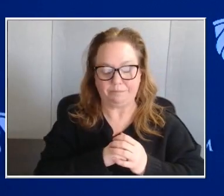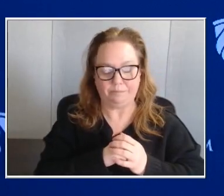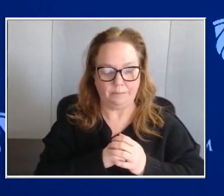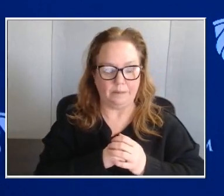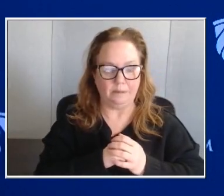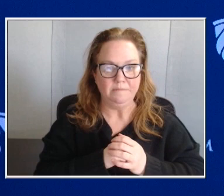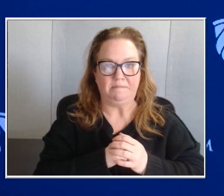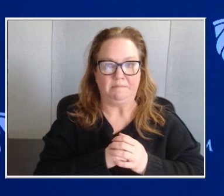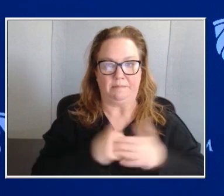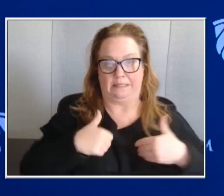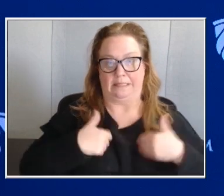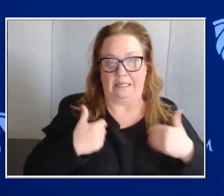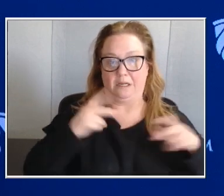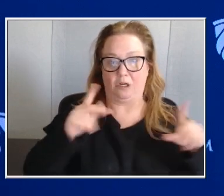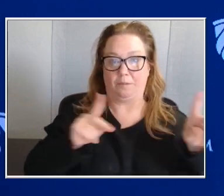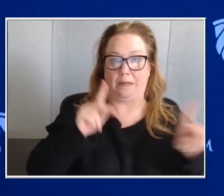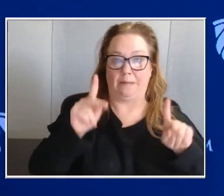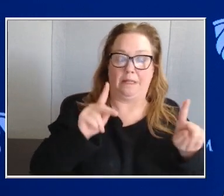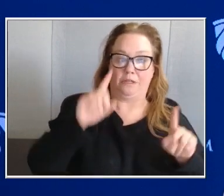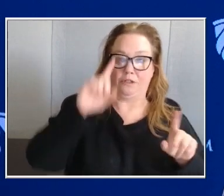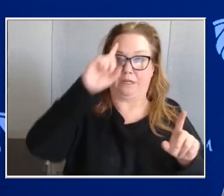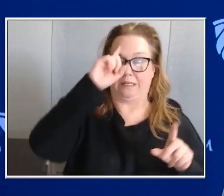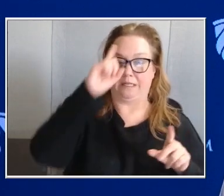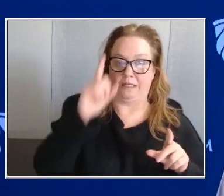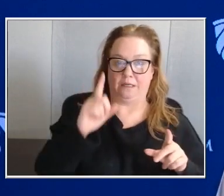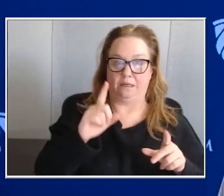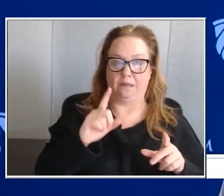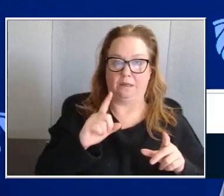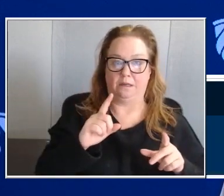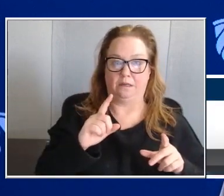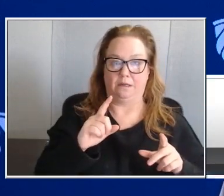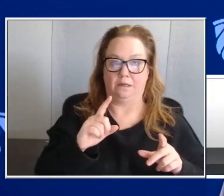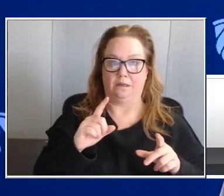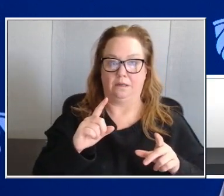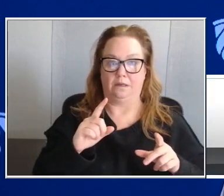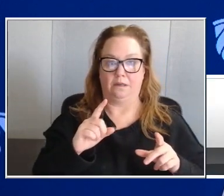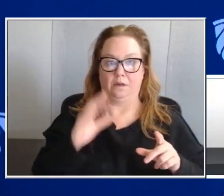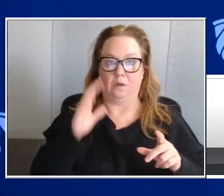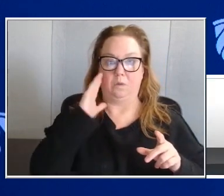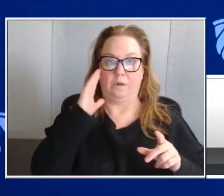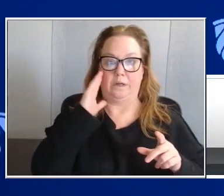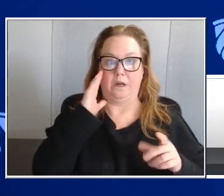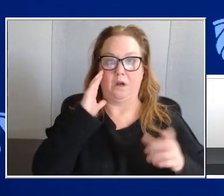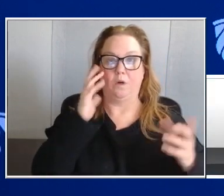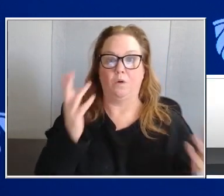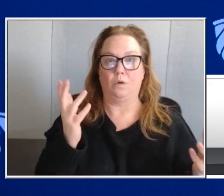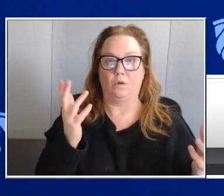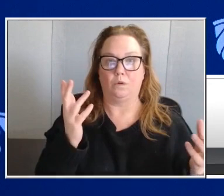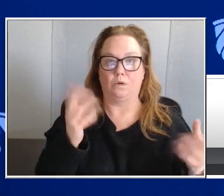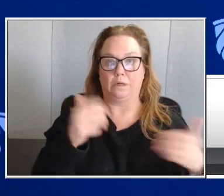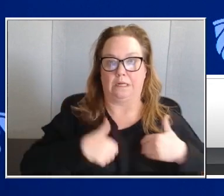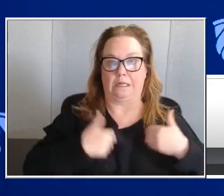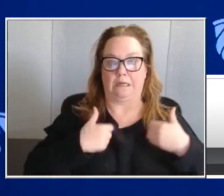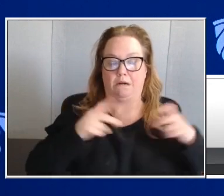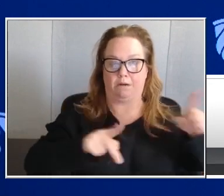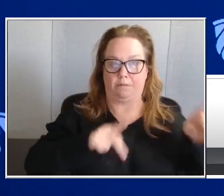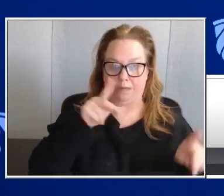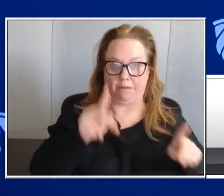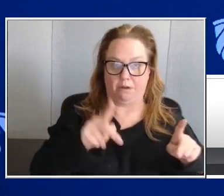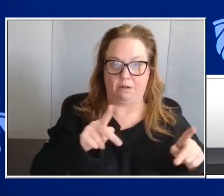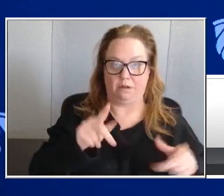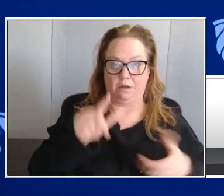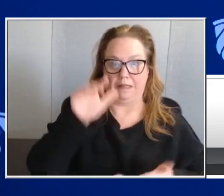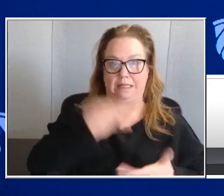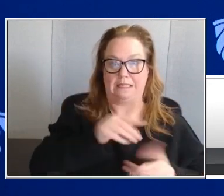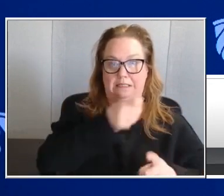the younger population, I think that is very reasonable. We know that, number one, the younger people are less affected,